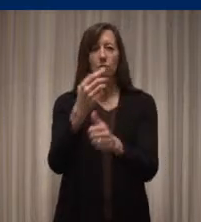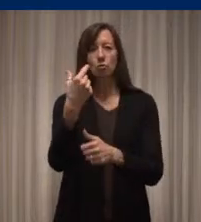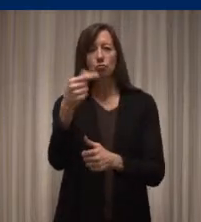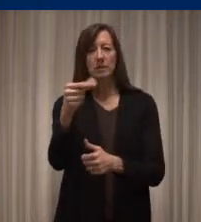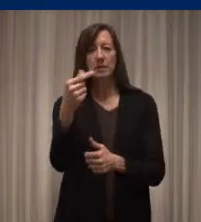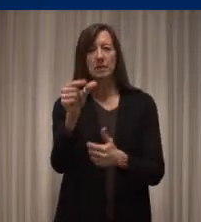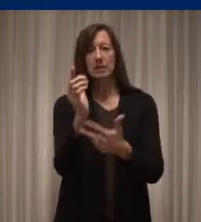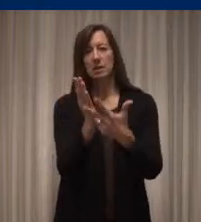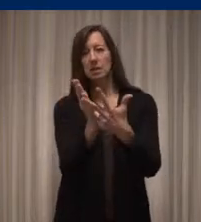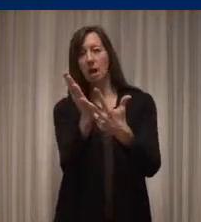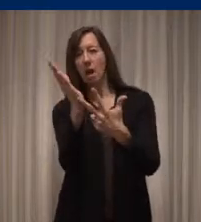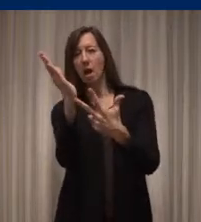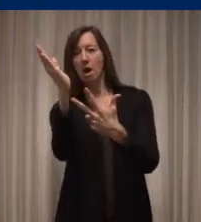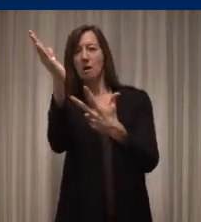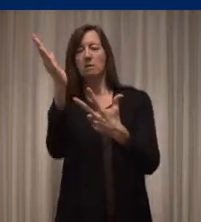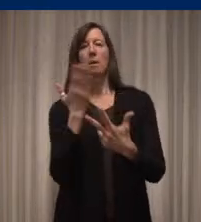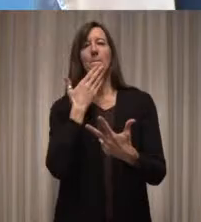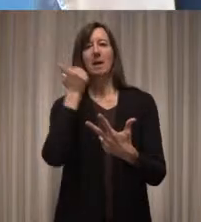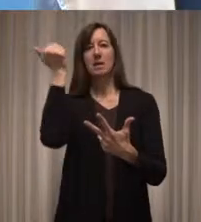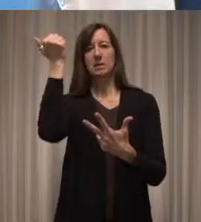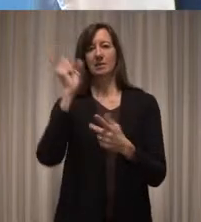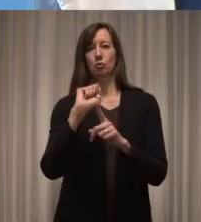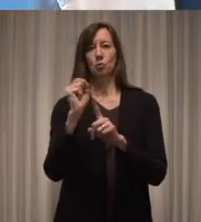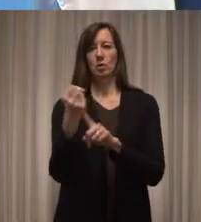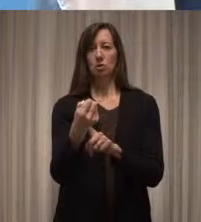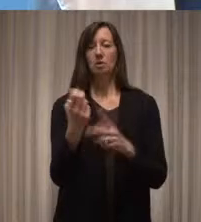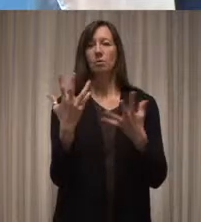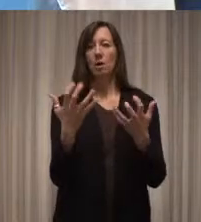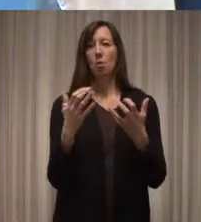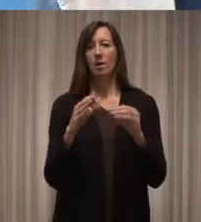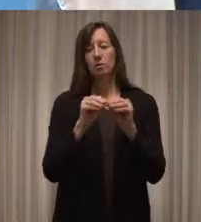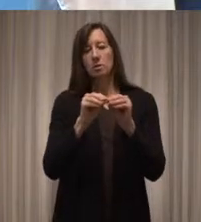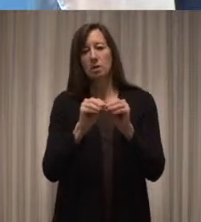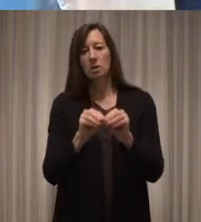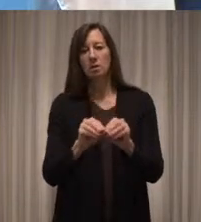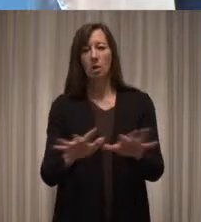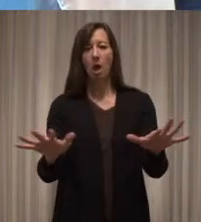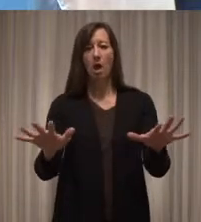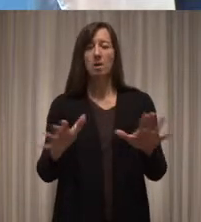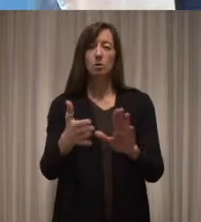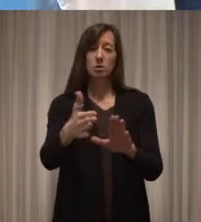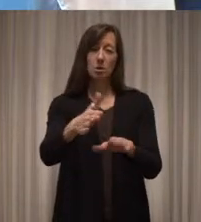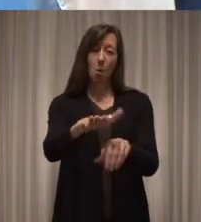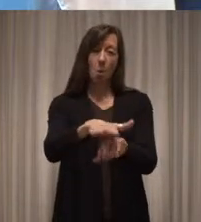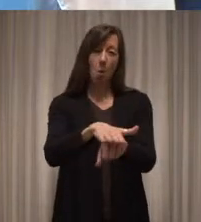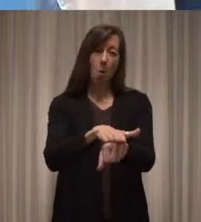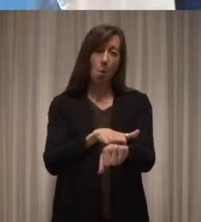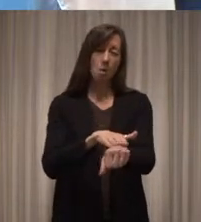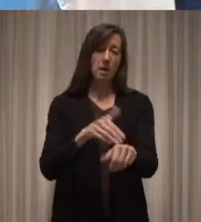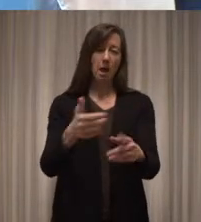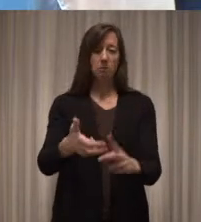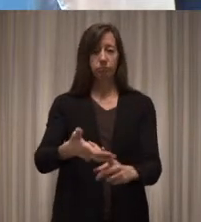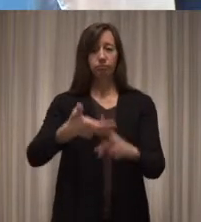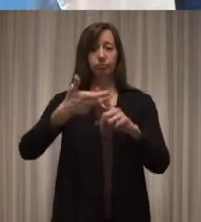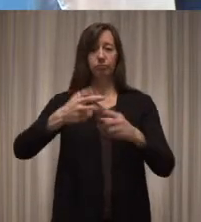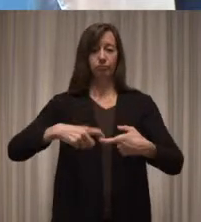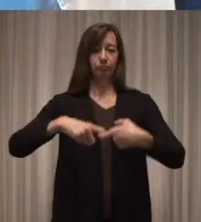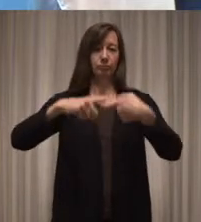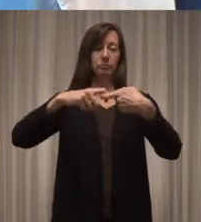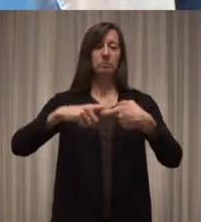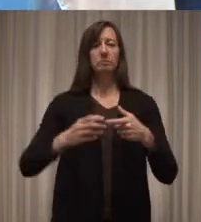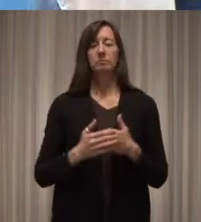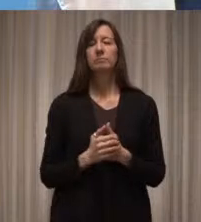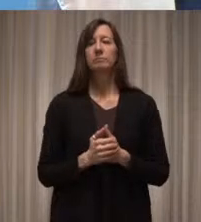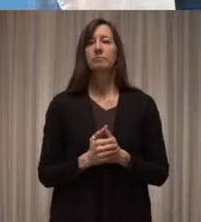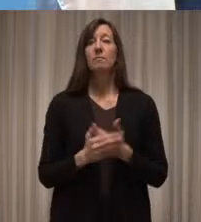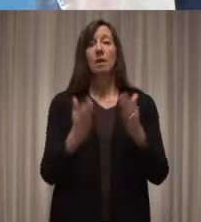that we slow the spread here and ultimately control the spread. Hospital capacity looking forward, we're in very